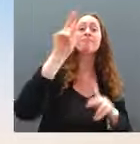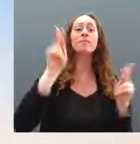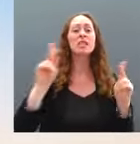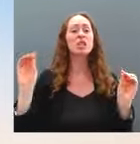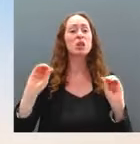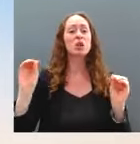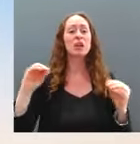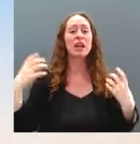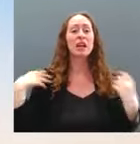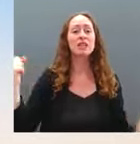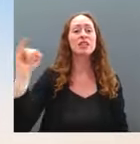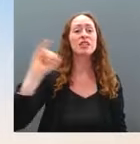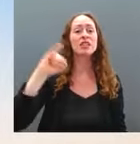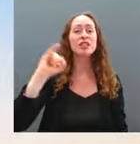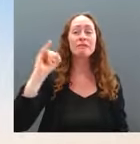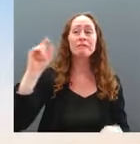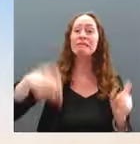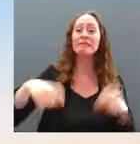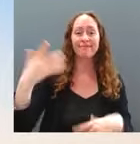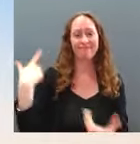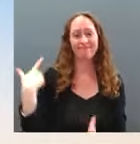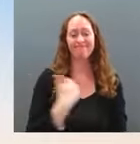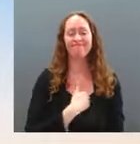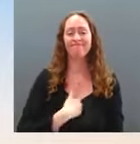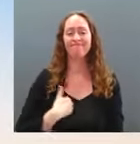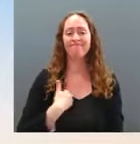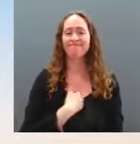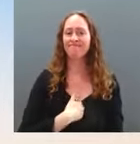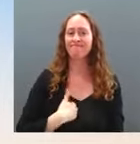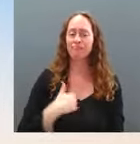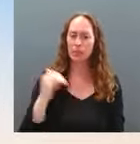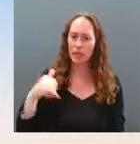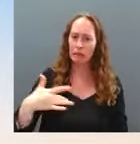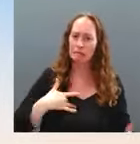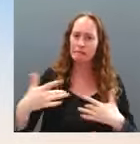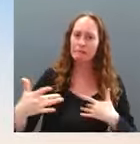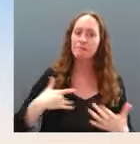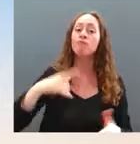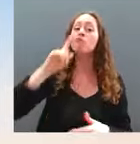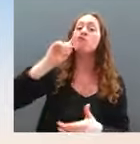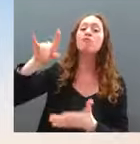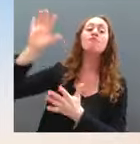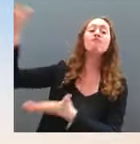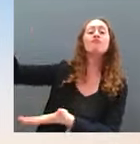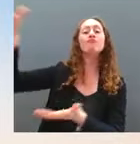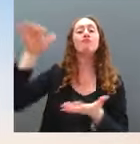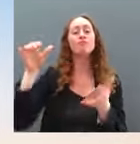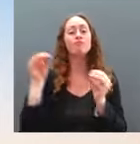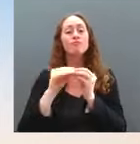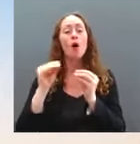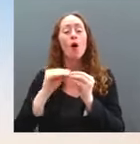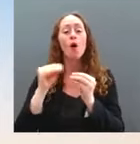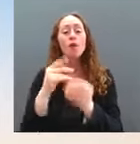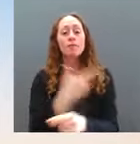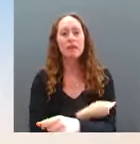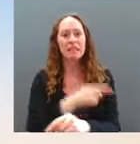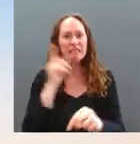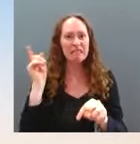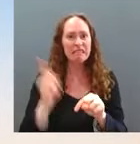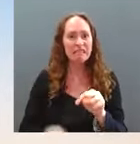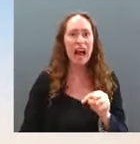of boosters, of Evusheld, which is a treatment for immunocompromised or preventative treatment